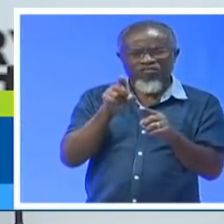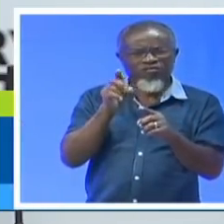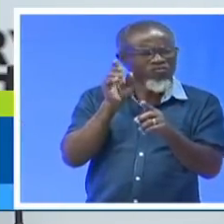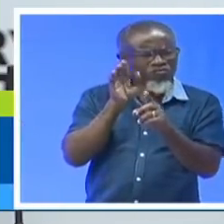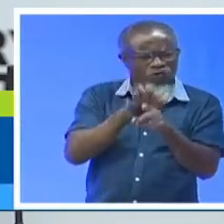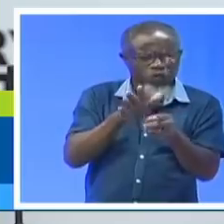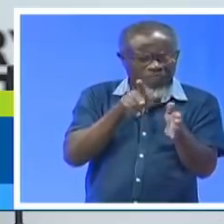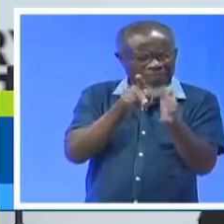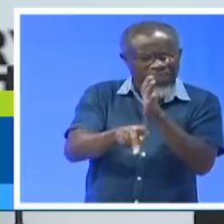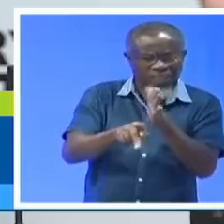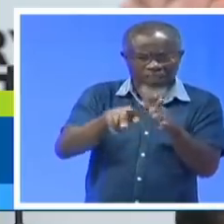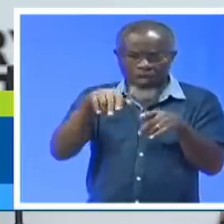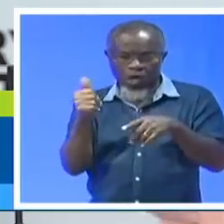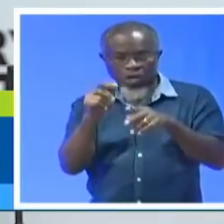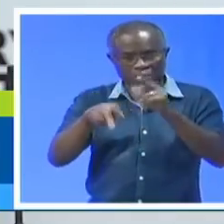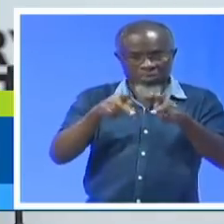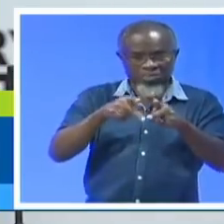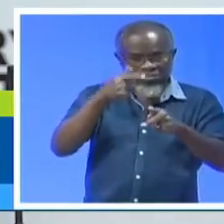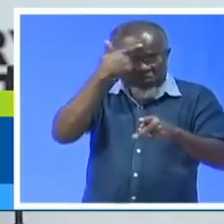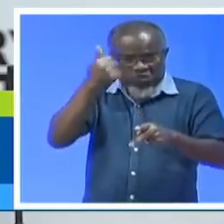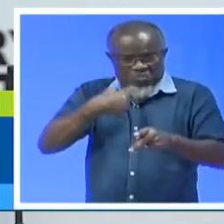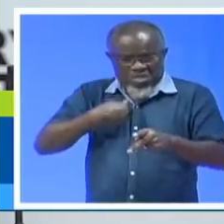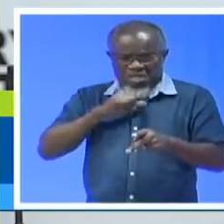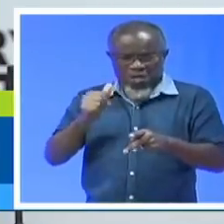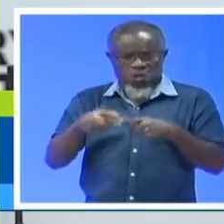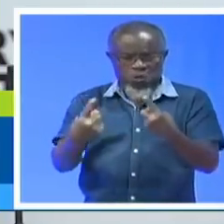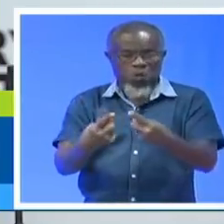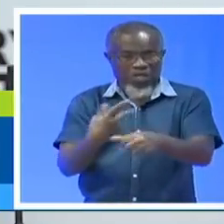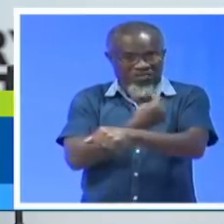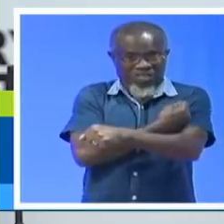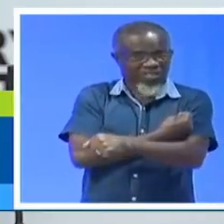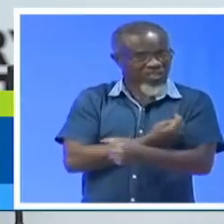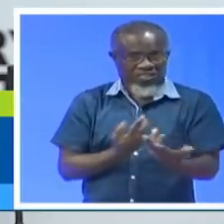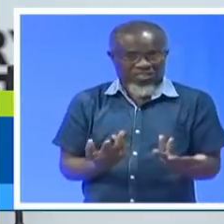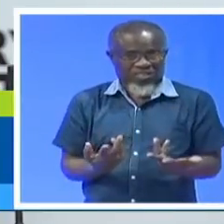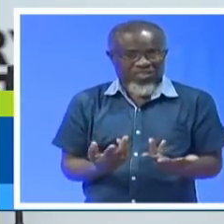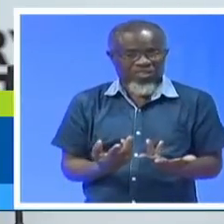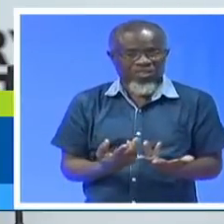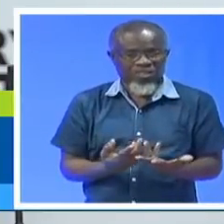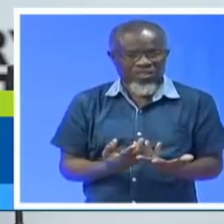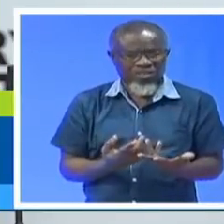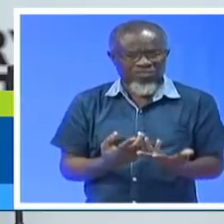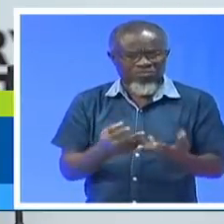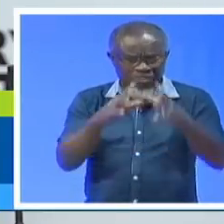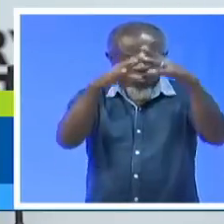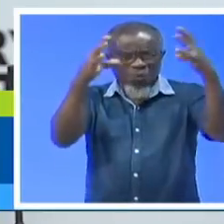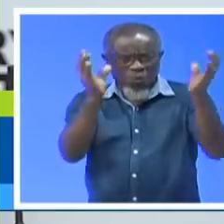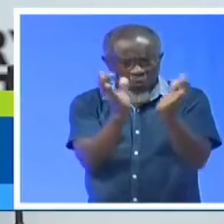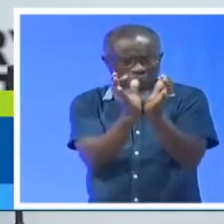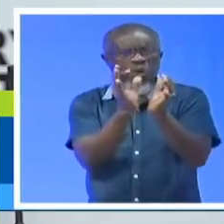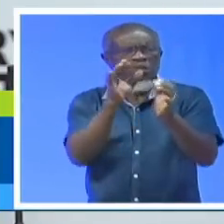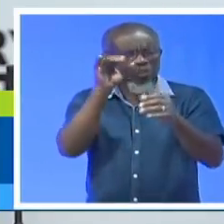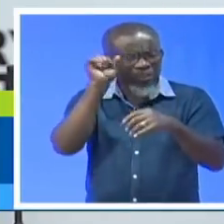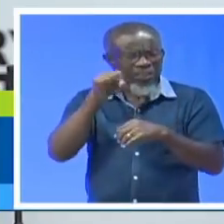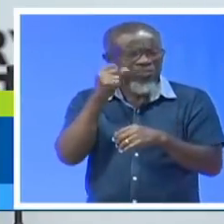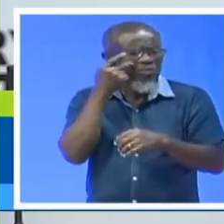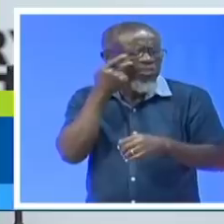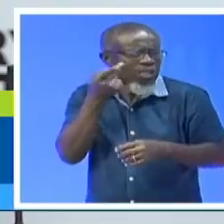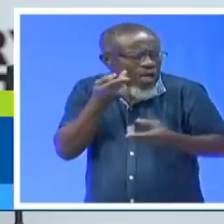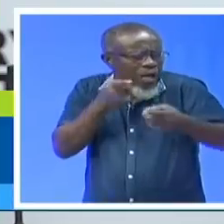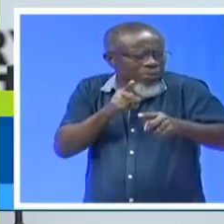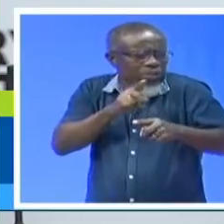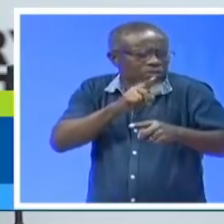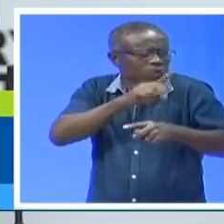So the problem globally, and this is a global issue, and I really welcome